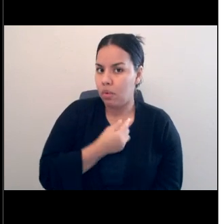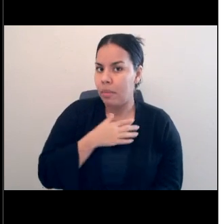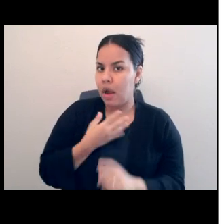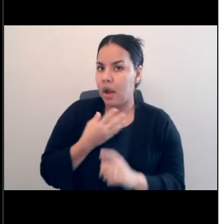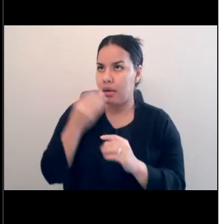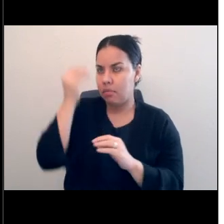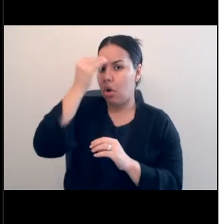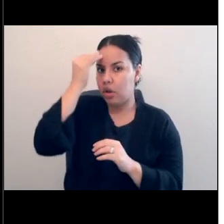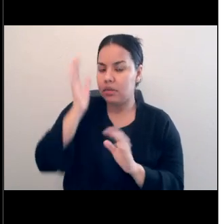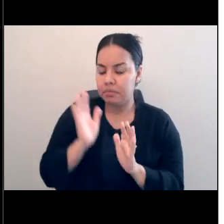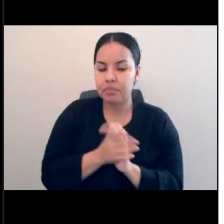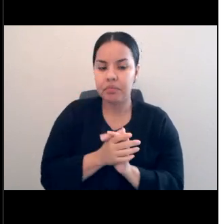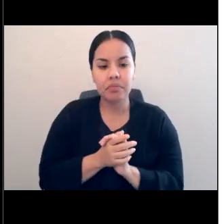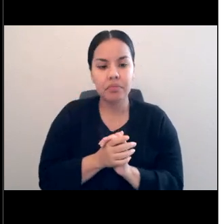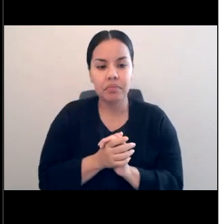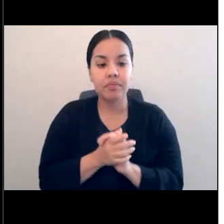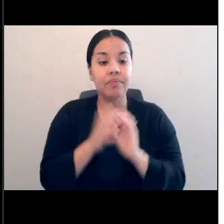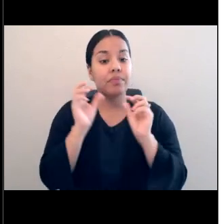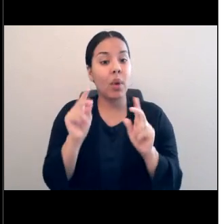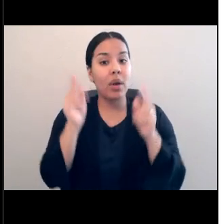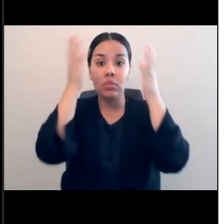All right, so general guidelines.